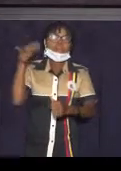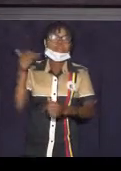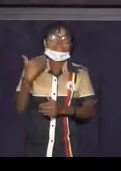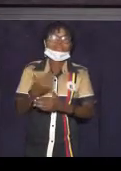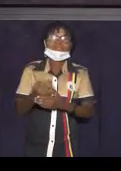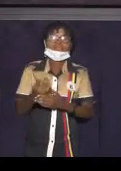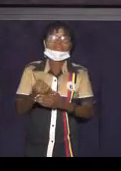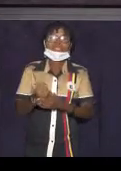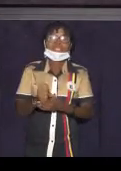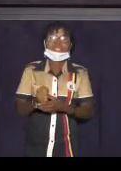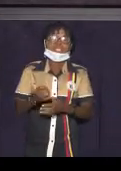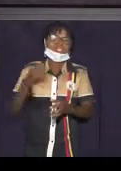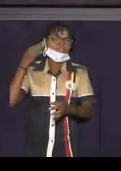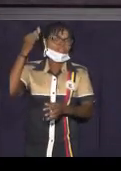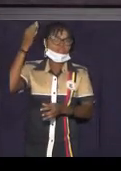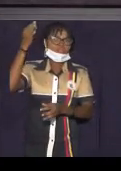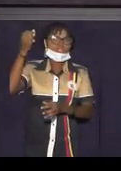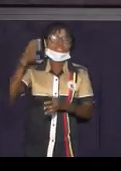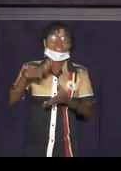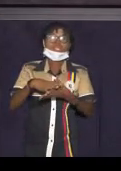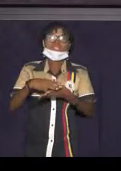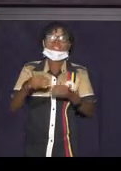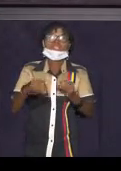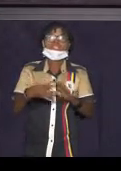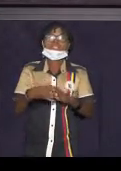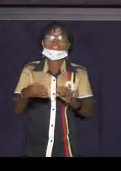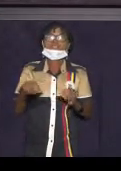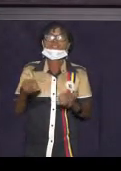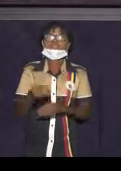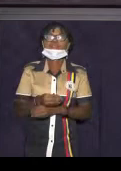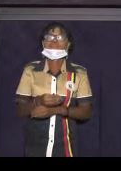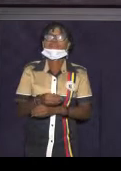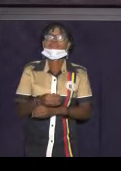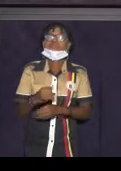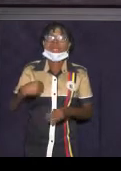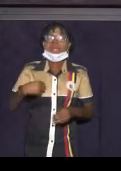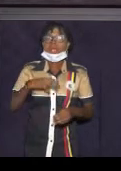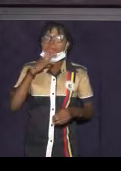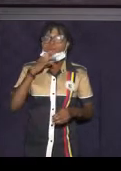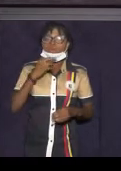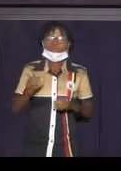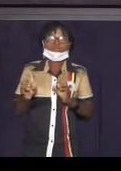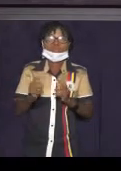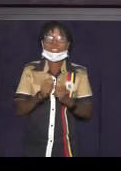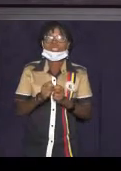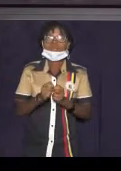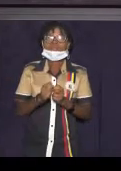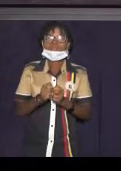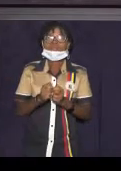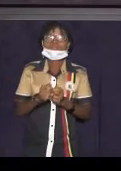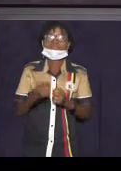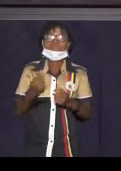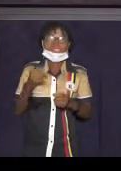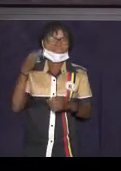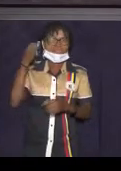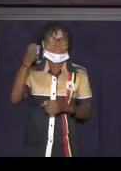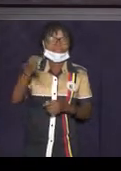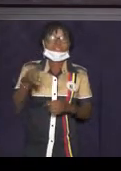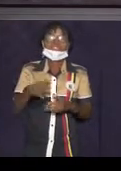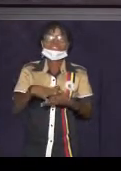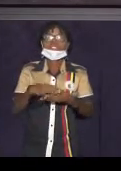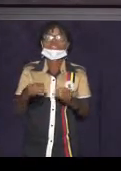Now, the future tense. The future tense. Are we together, children? The future tense.